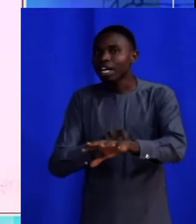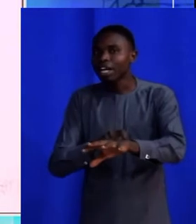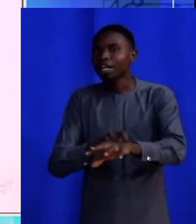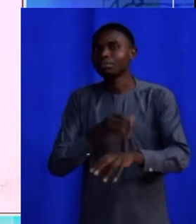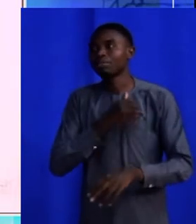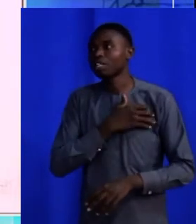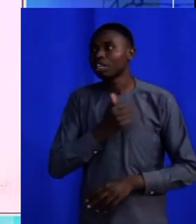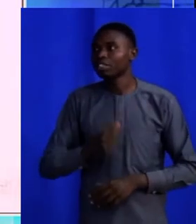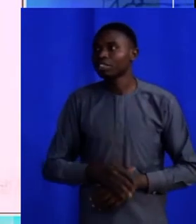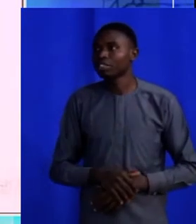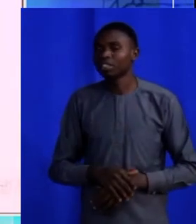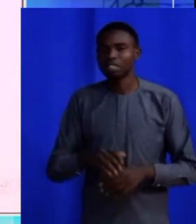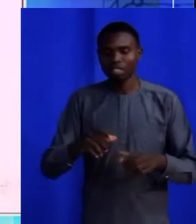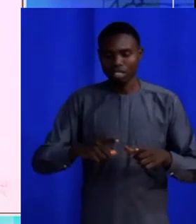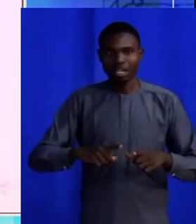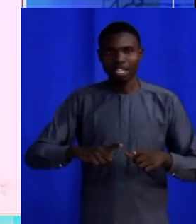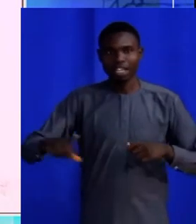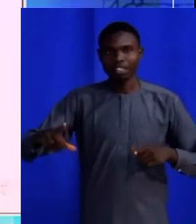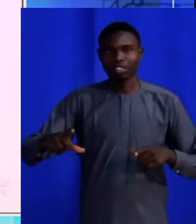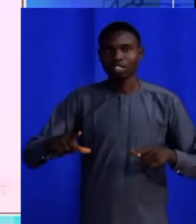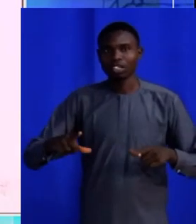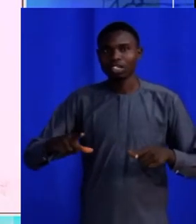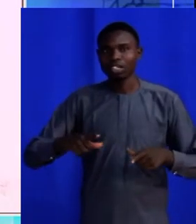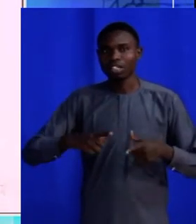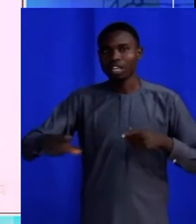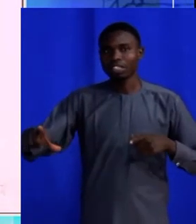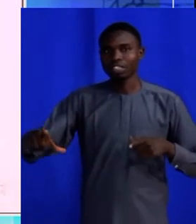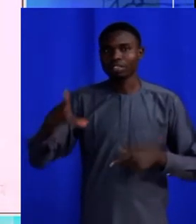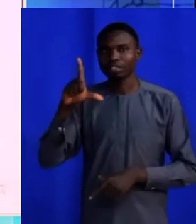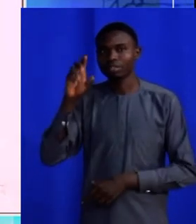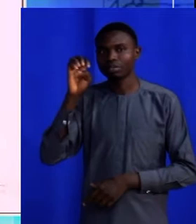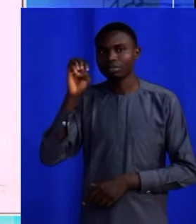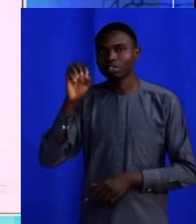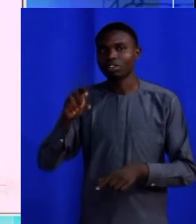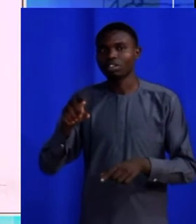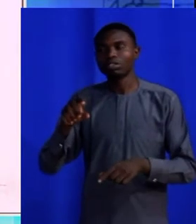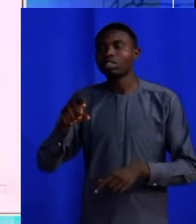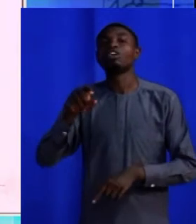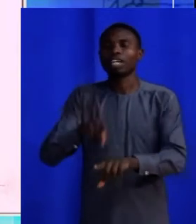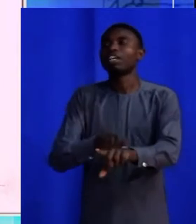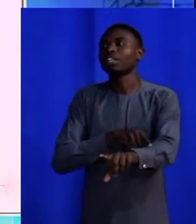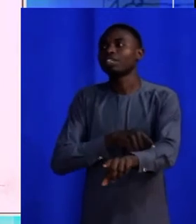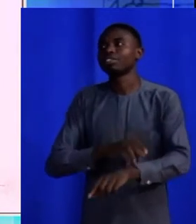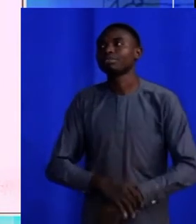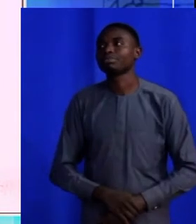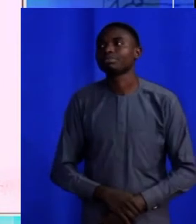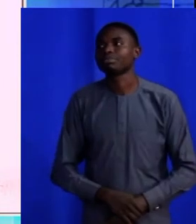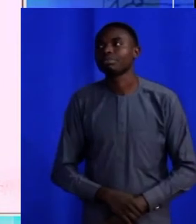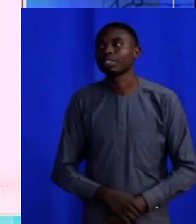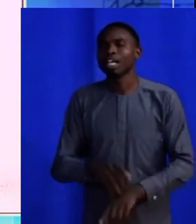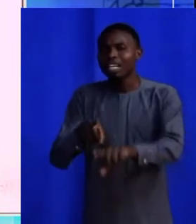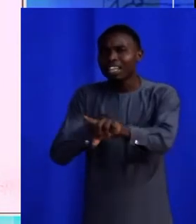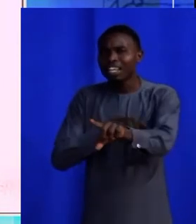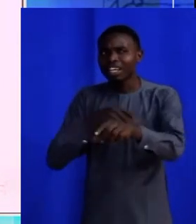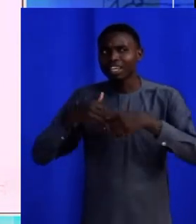where we have ruminant and non-ruminant animals. In that lesson,